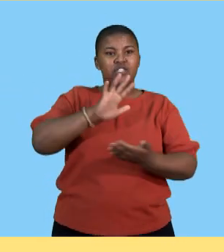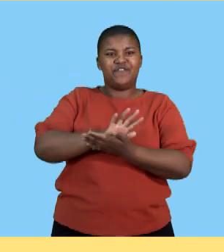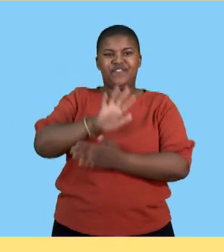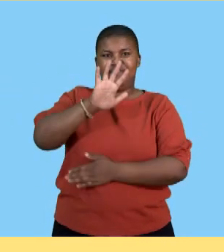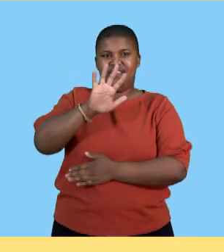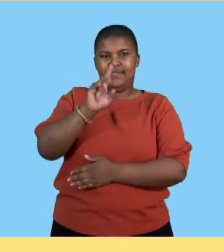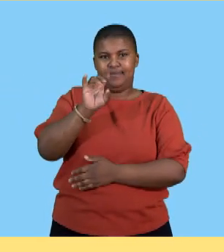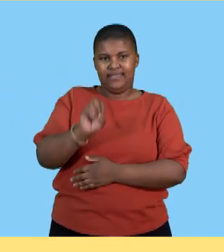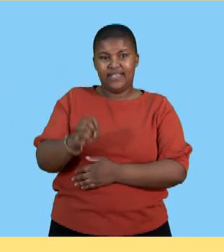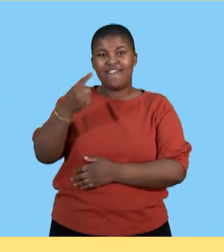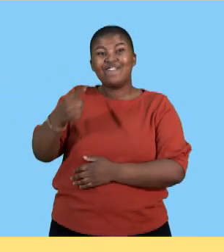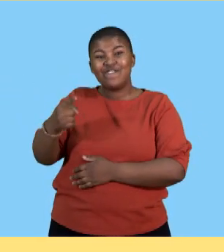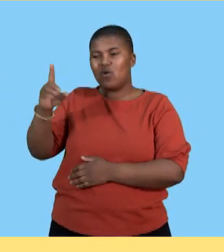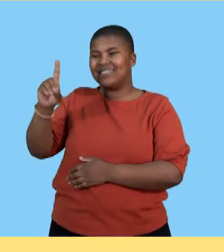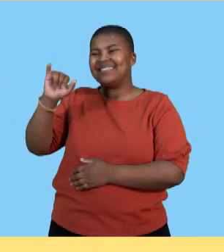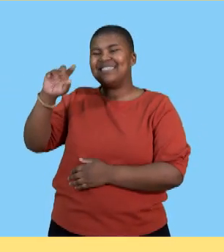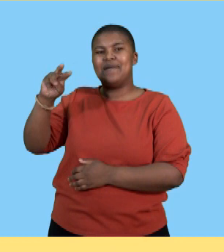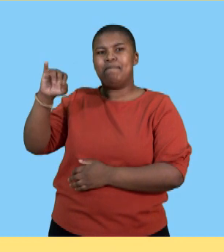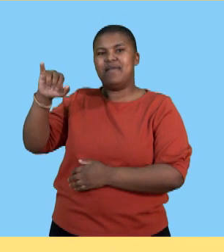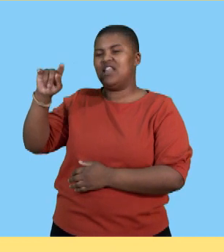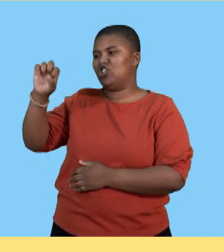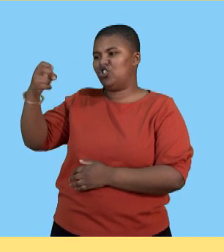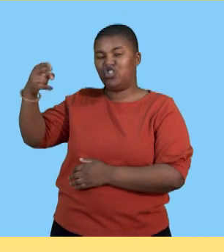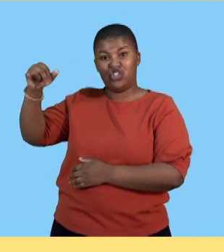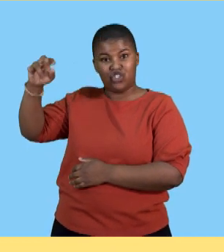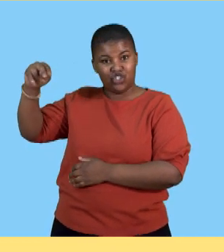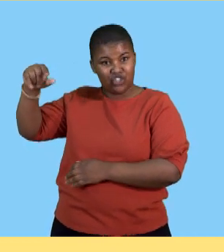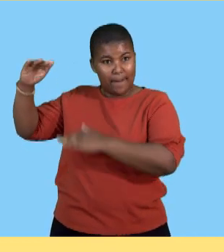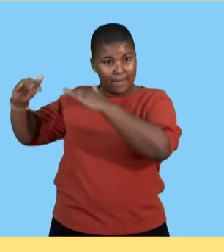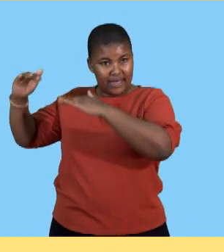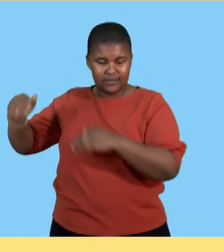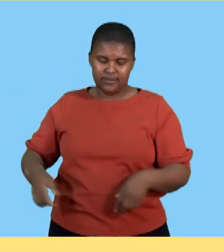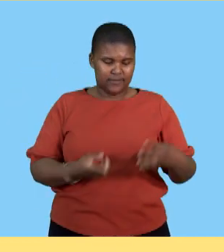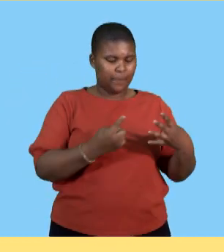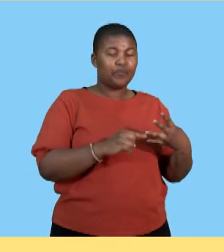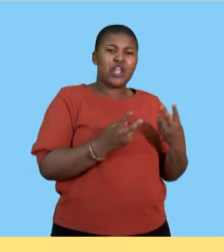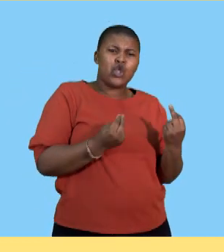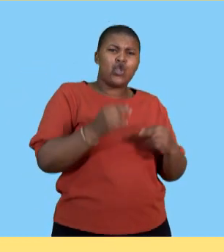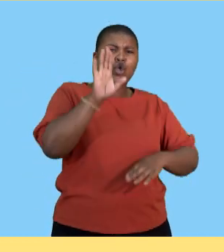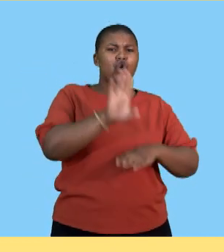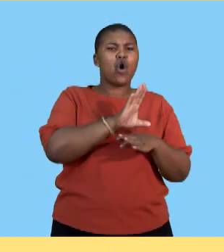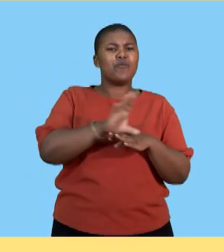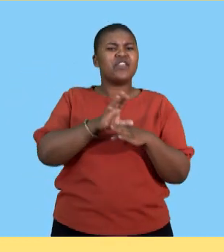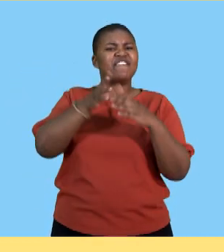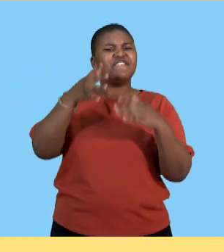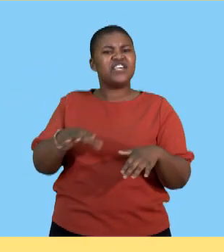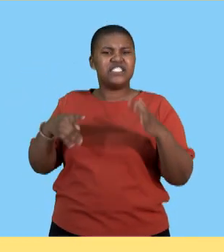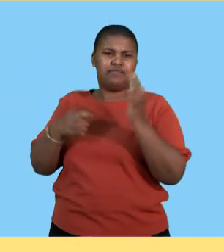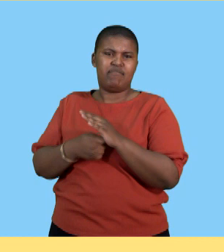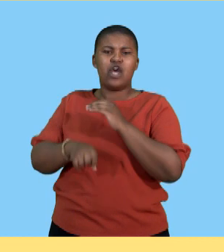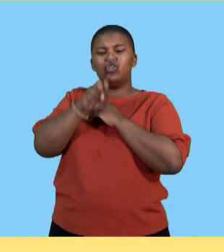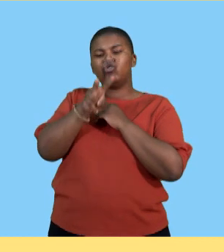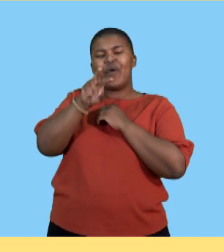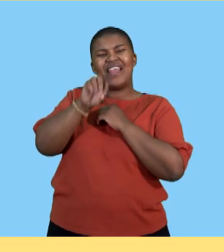Vehicles, 15% on the diminishing balance. A new computer costing 20,000 was